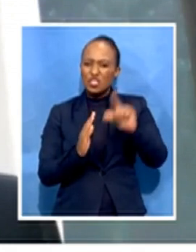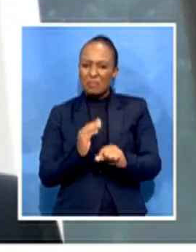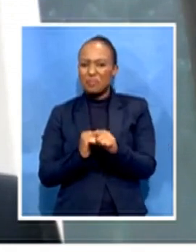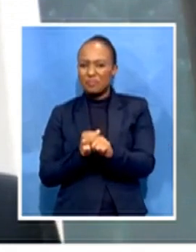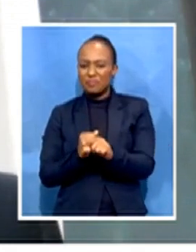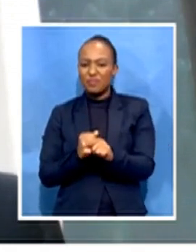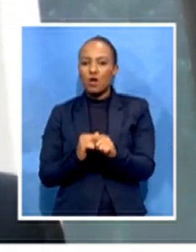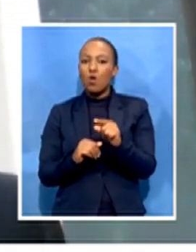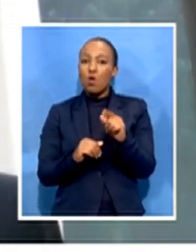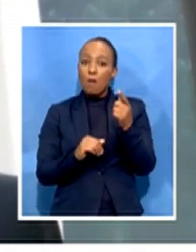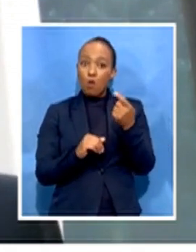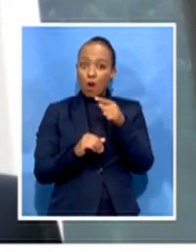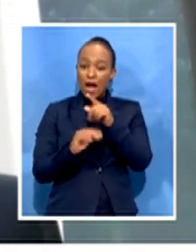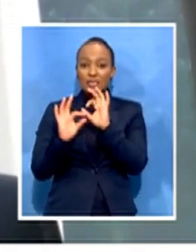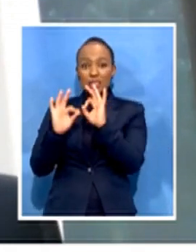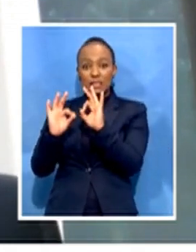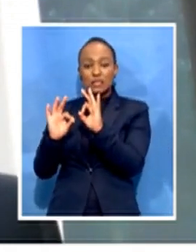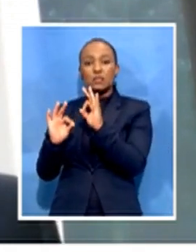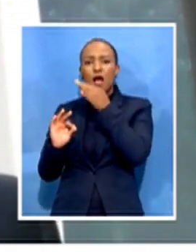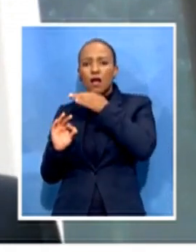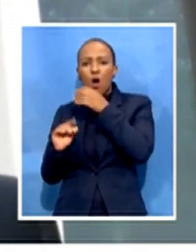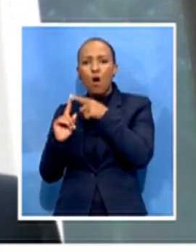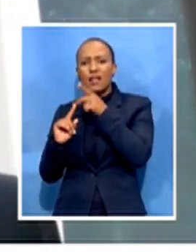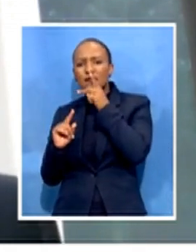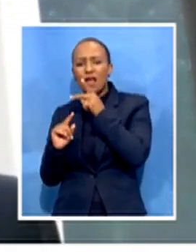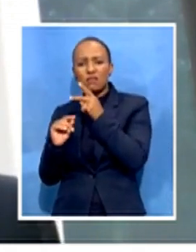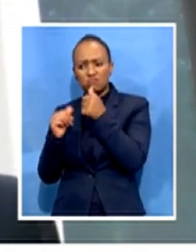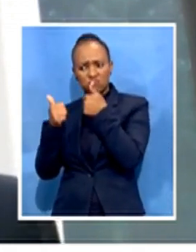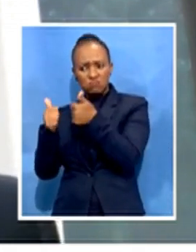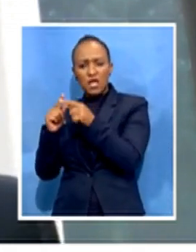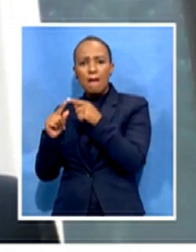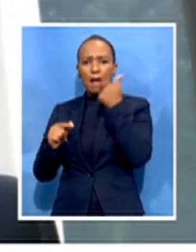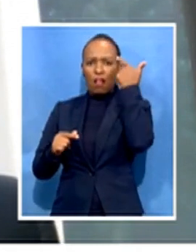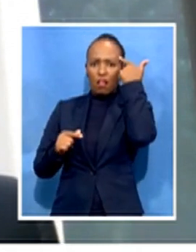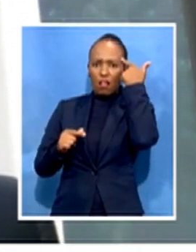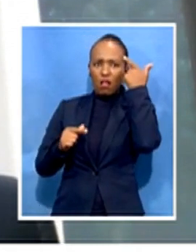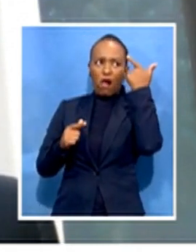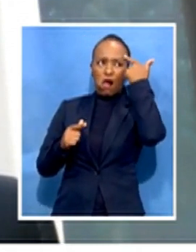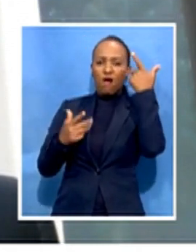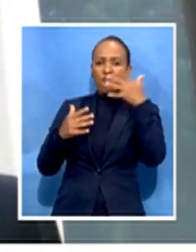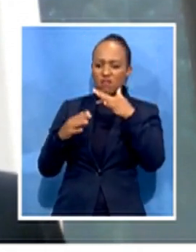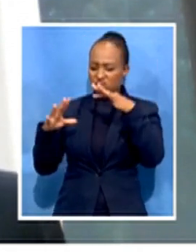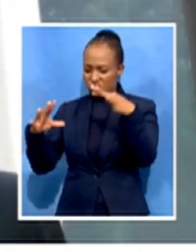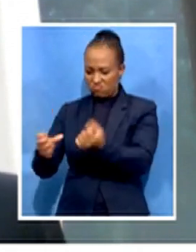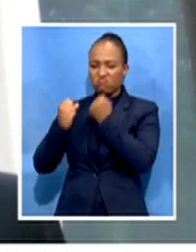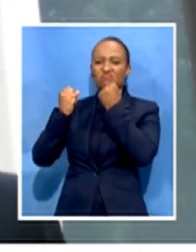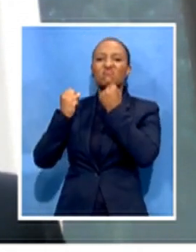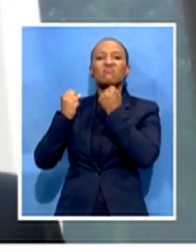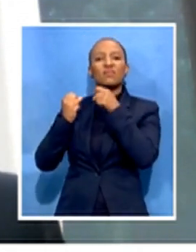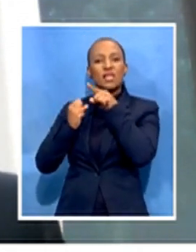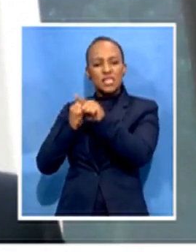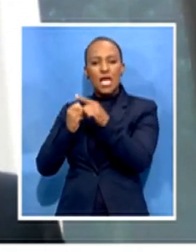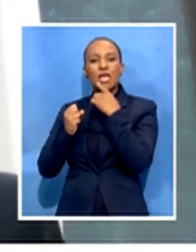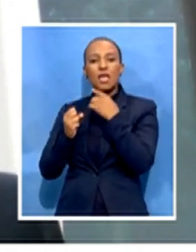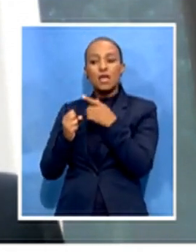because of the crime, that the hijacking crime that was committed, it re-enters the market as an illicit product. And unfortunately,